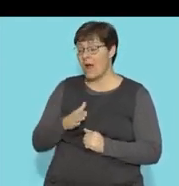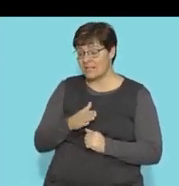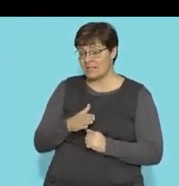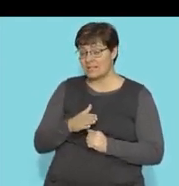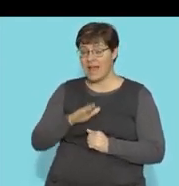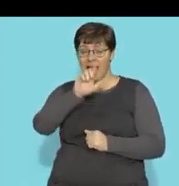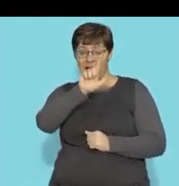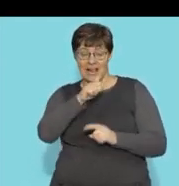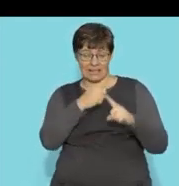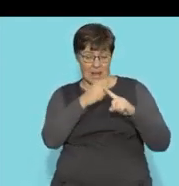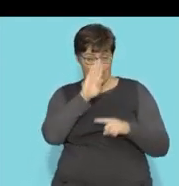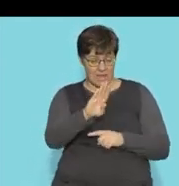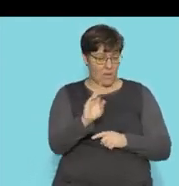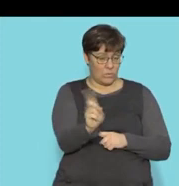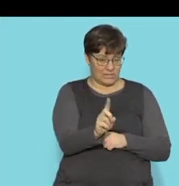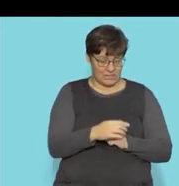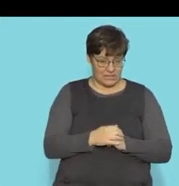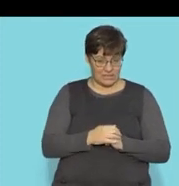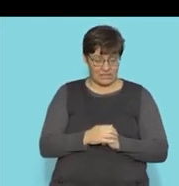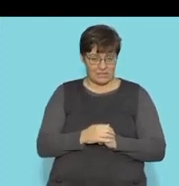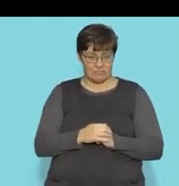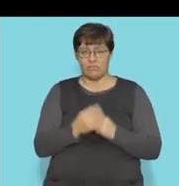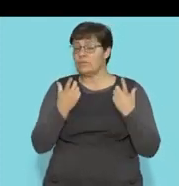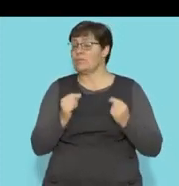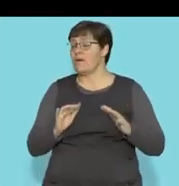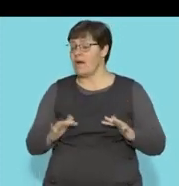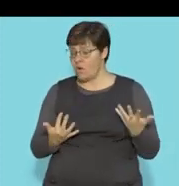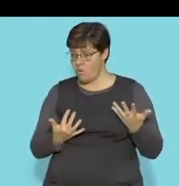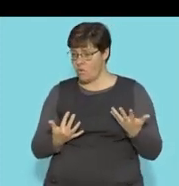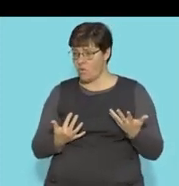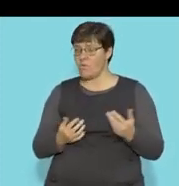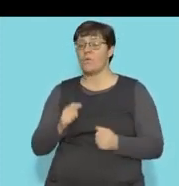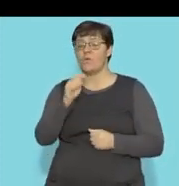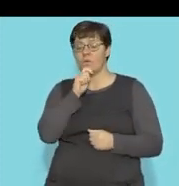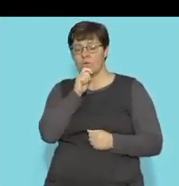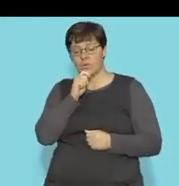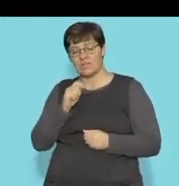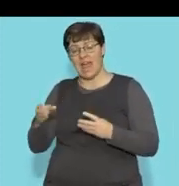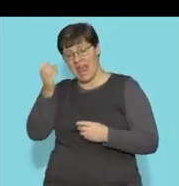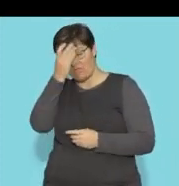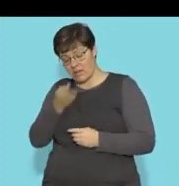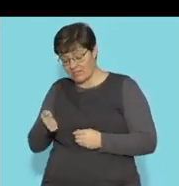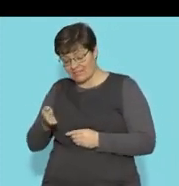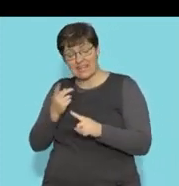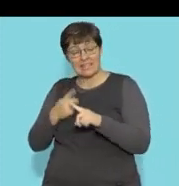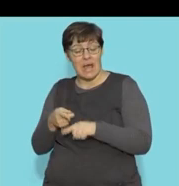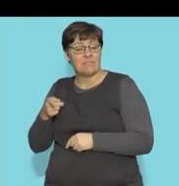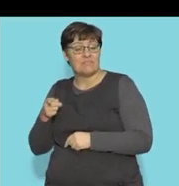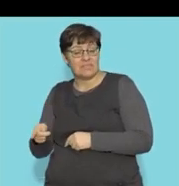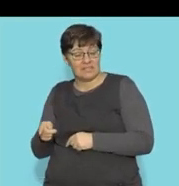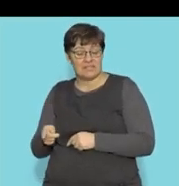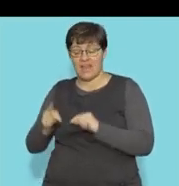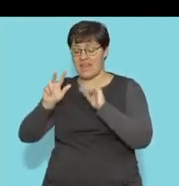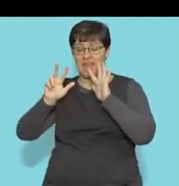know what the length times the breadth is, but how I'm going to do this is by using the extra piece of information that I was given. And